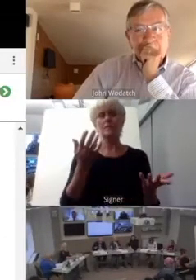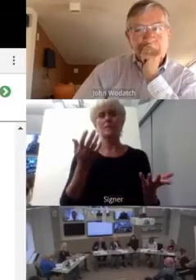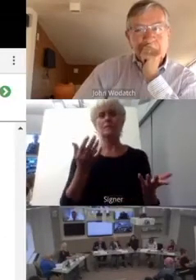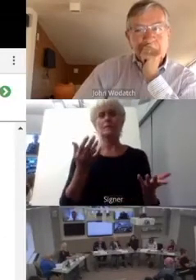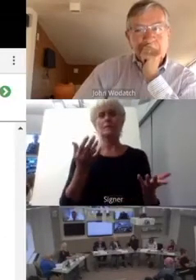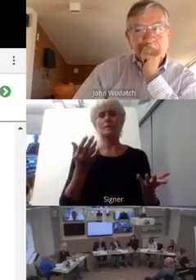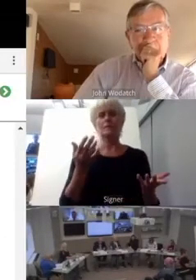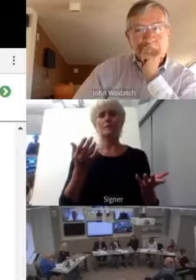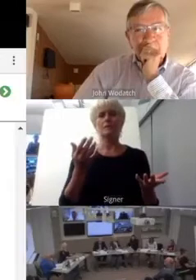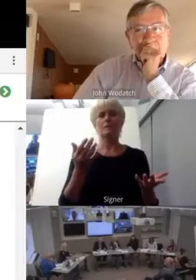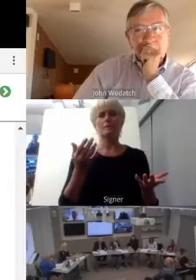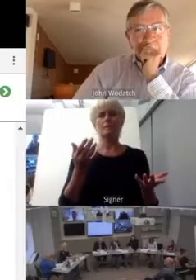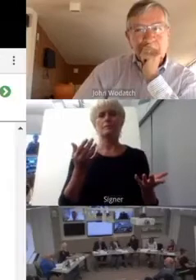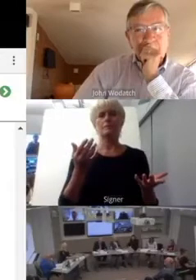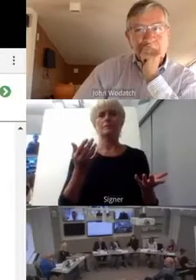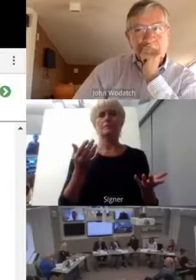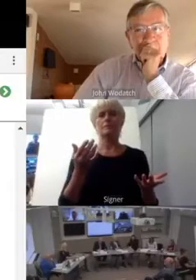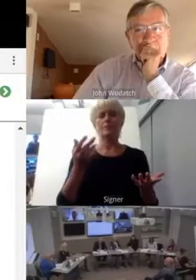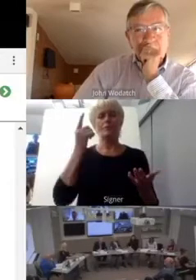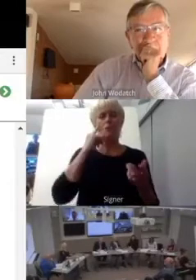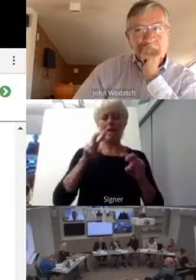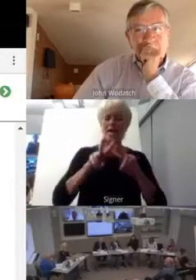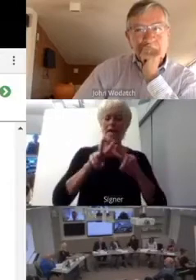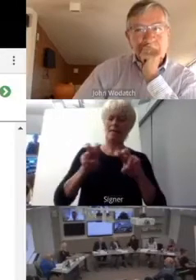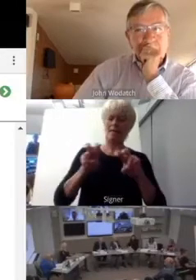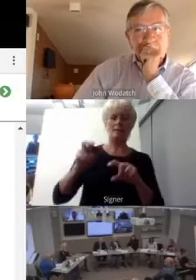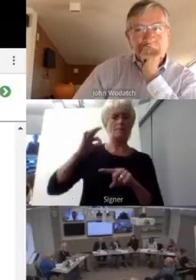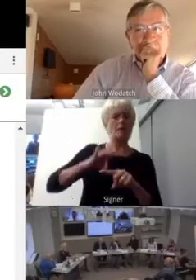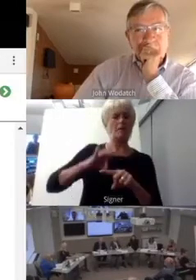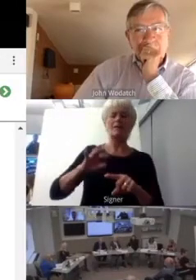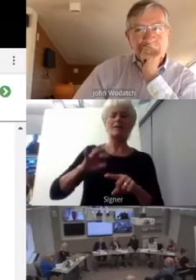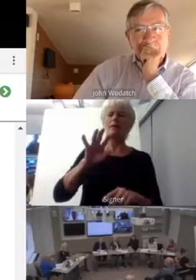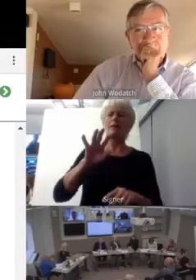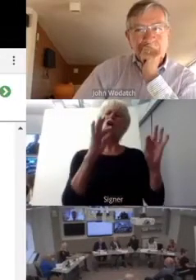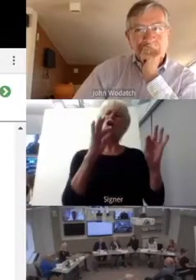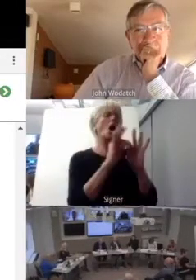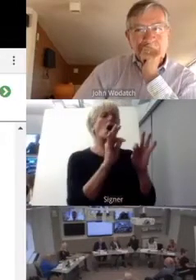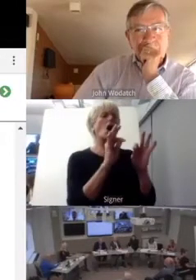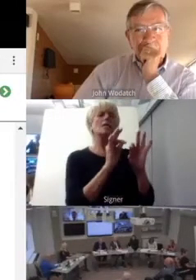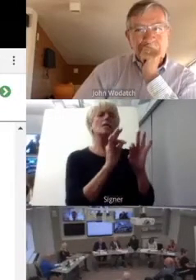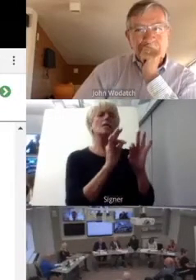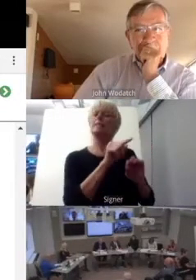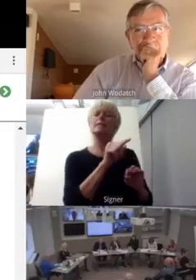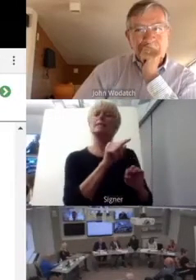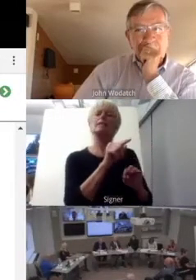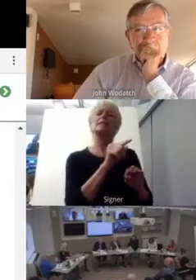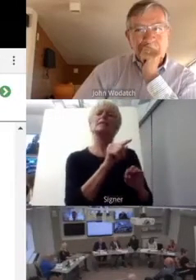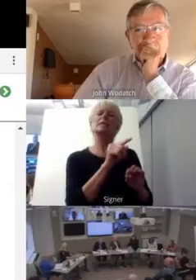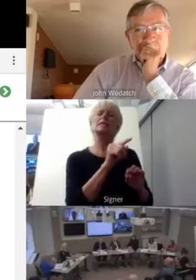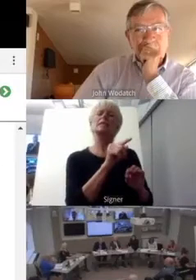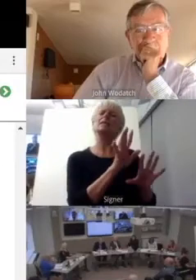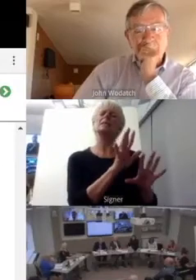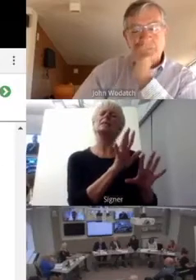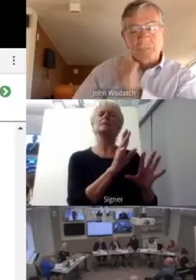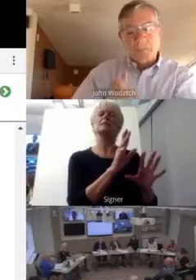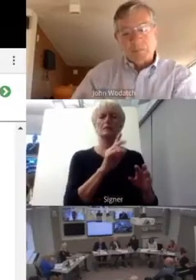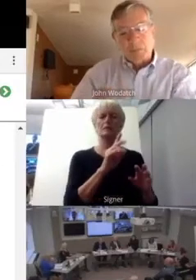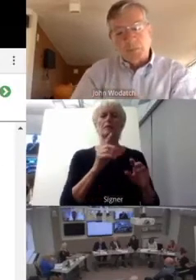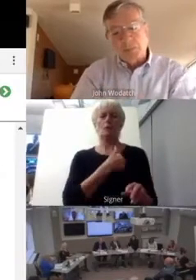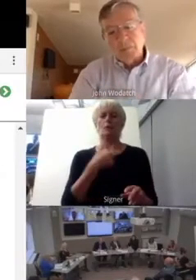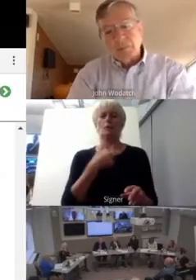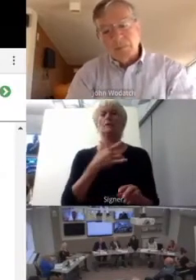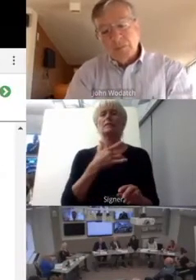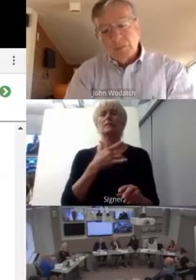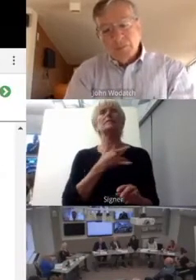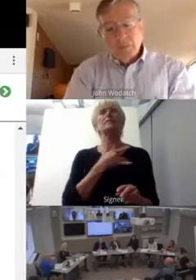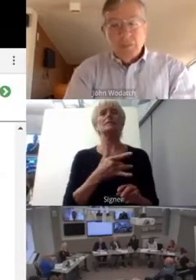analyzing the benefit. Analyzing the cost is a little simpler. What we do is we analyze the